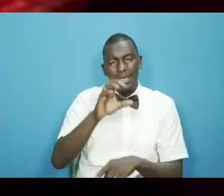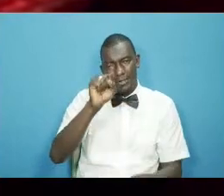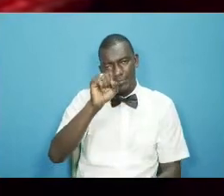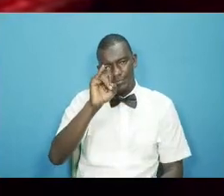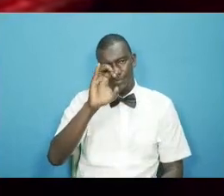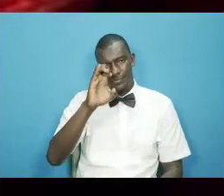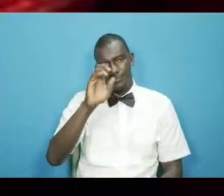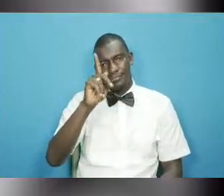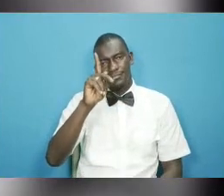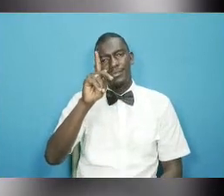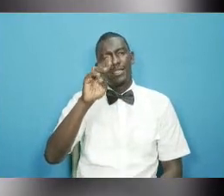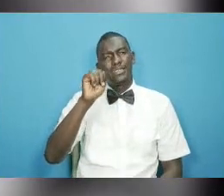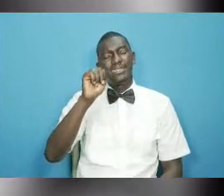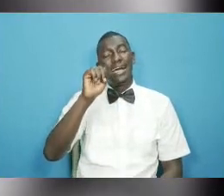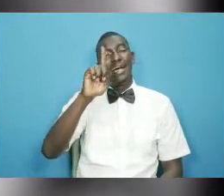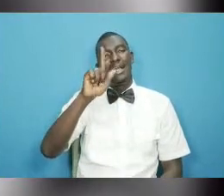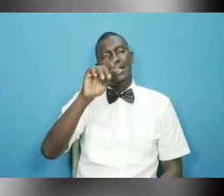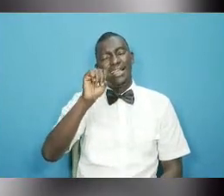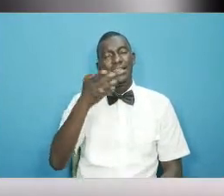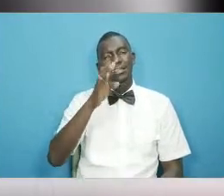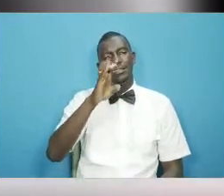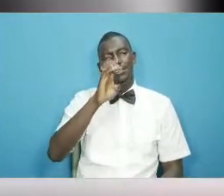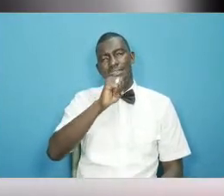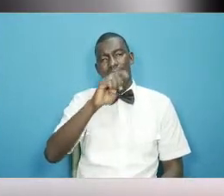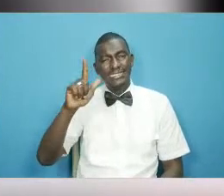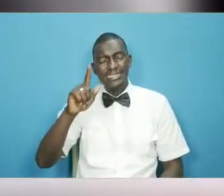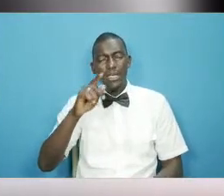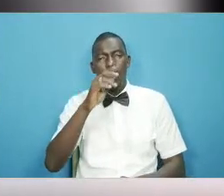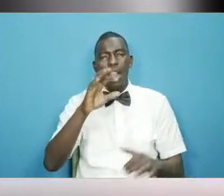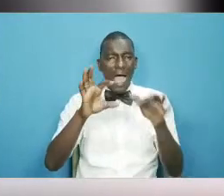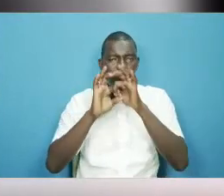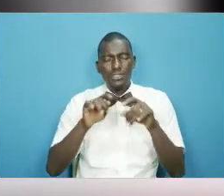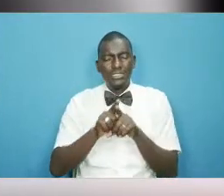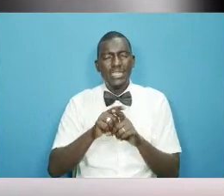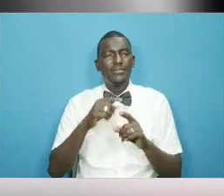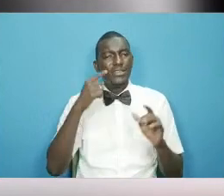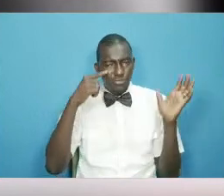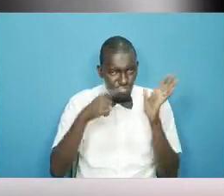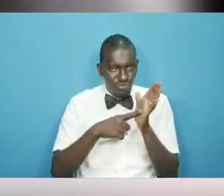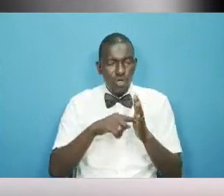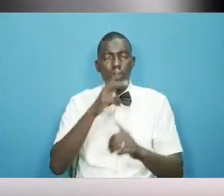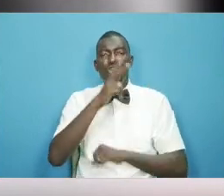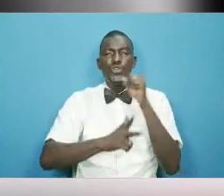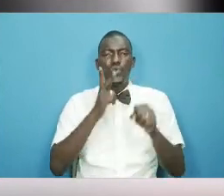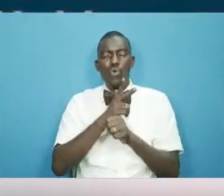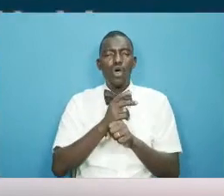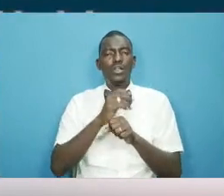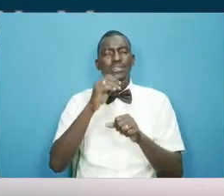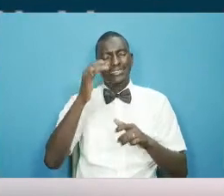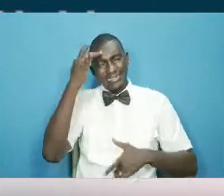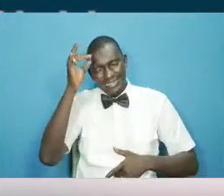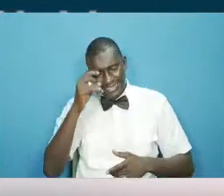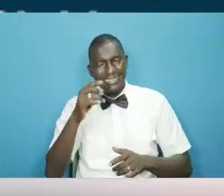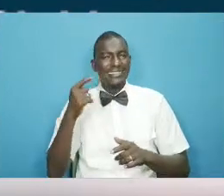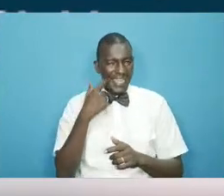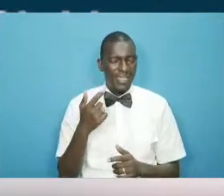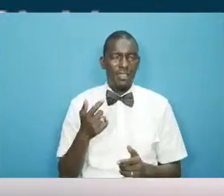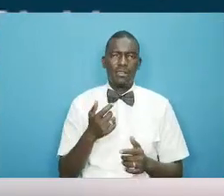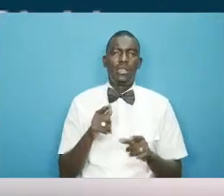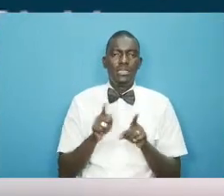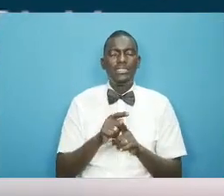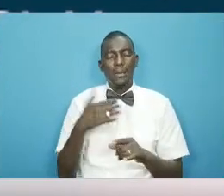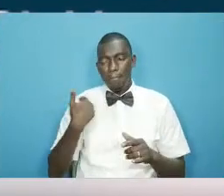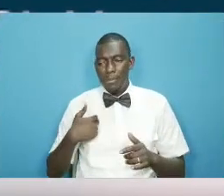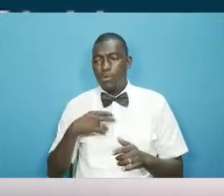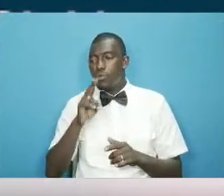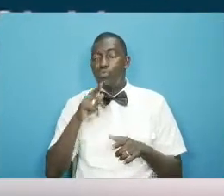Association and concerned stakeholders continue to observe the World Sickle Cell Day to help raise awareness about the disease. Though there are people with the